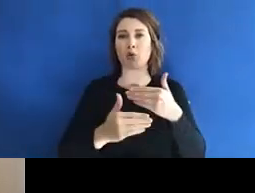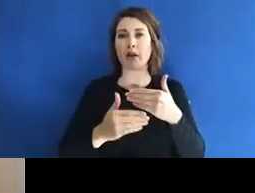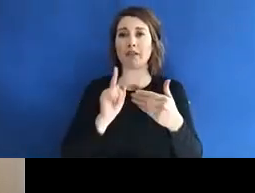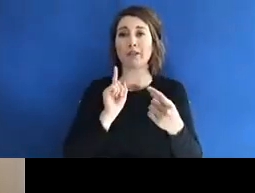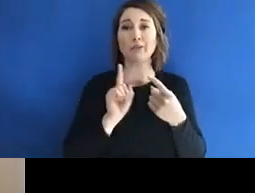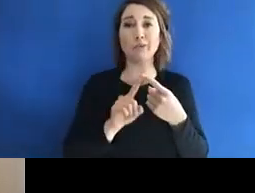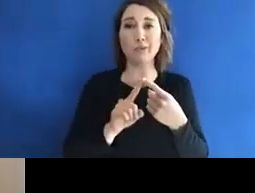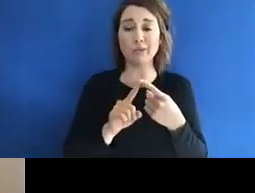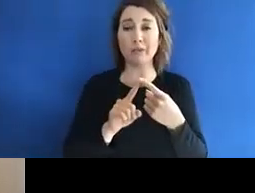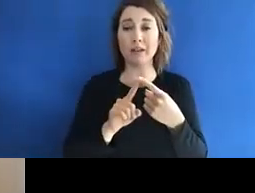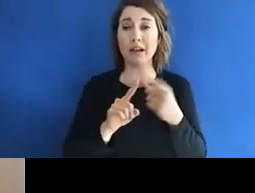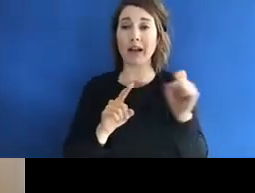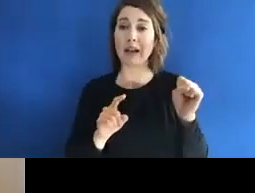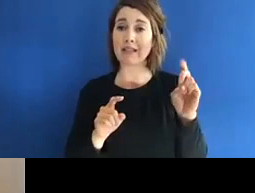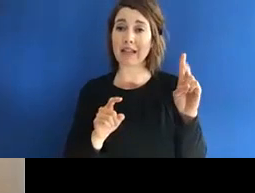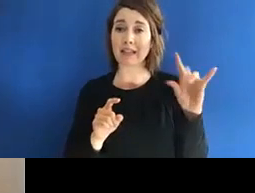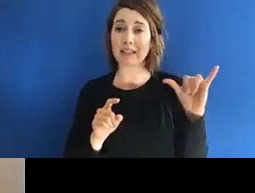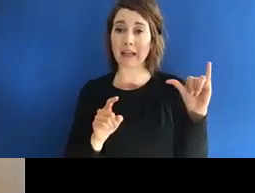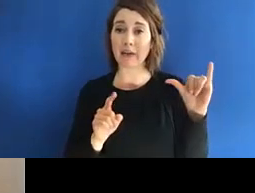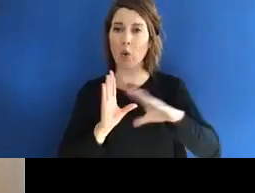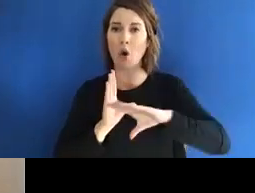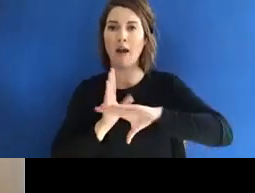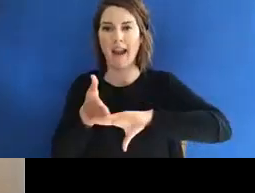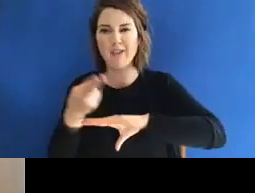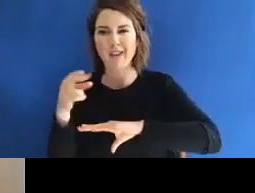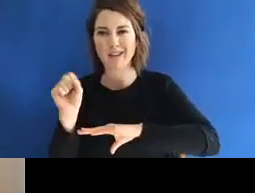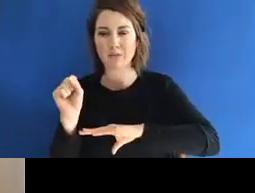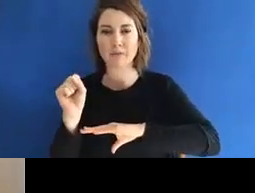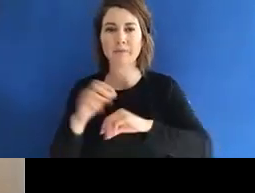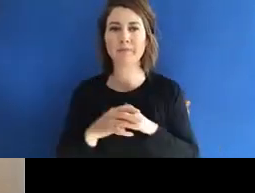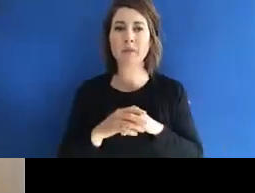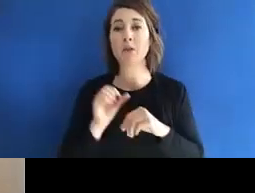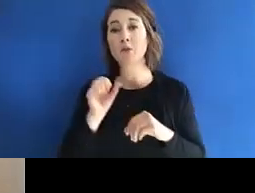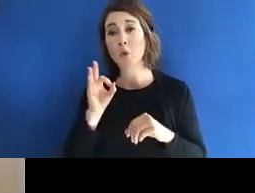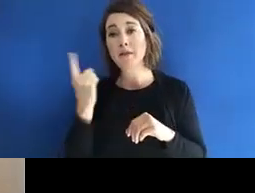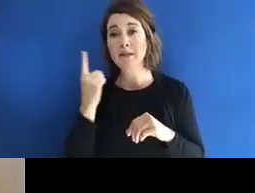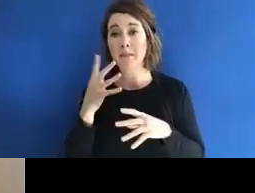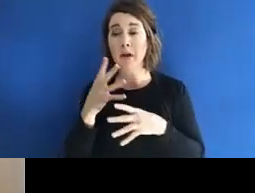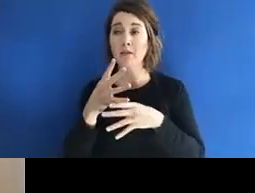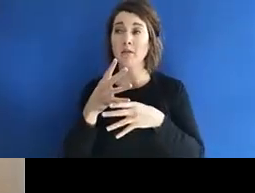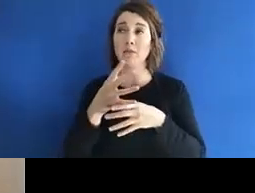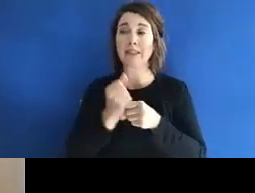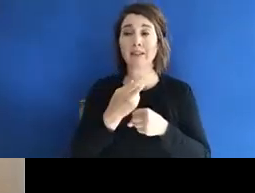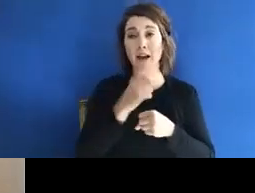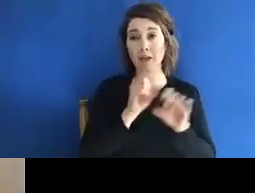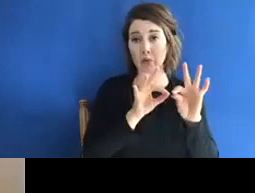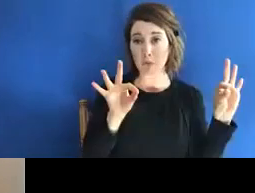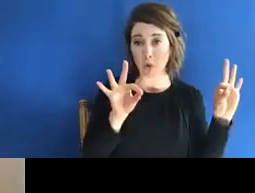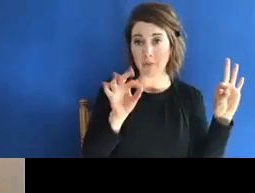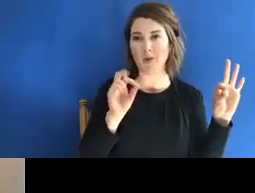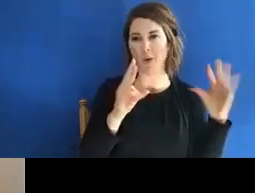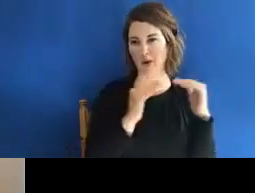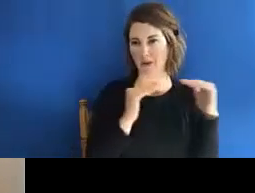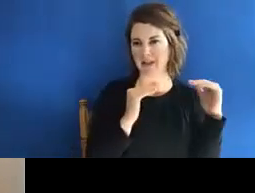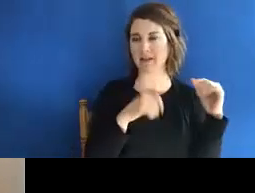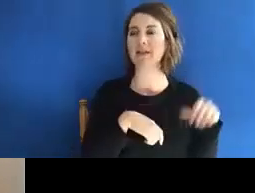or post-secondary transcripts. So students who were pursuing their high school diploma or equivalency, or